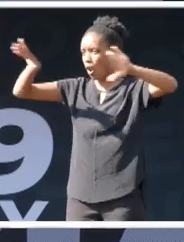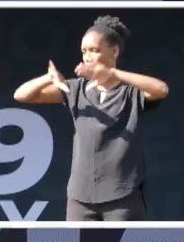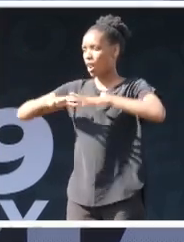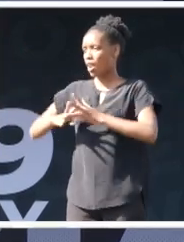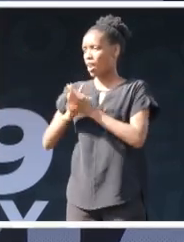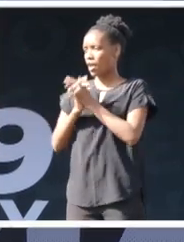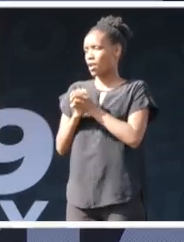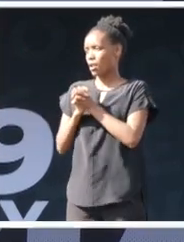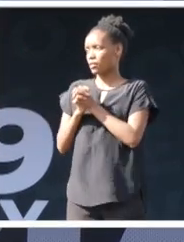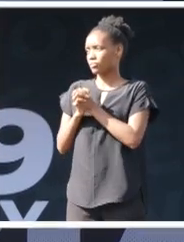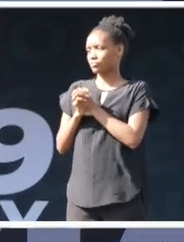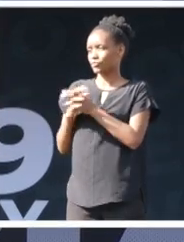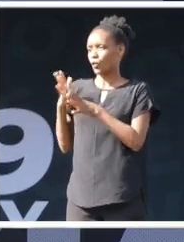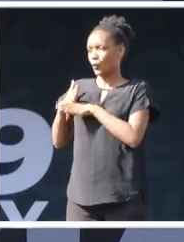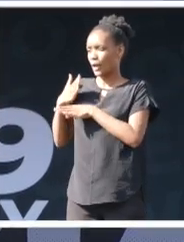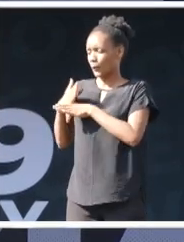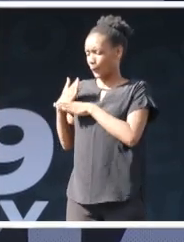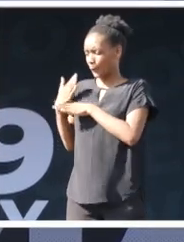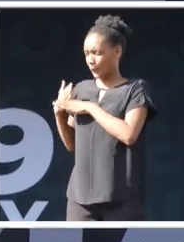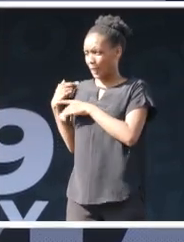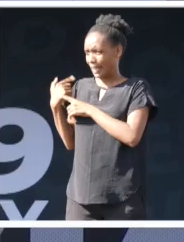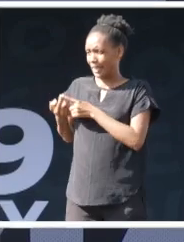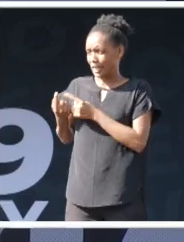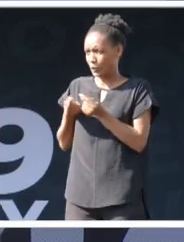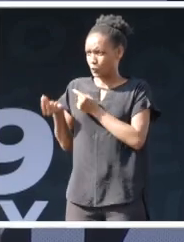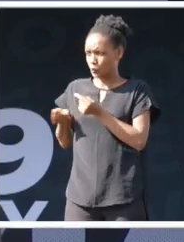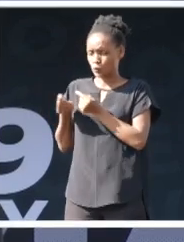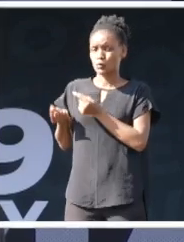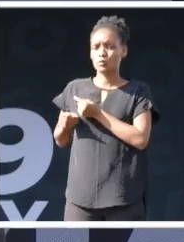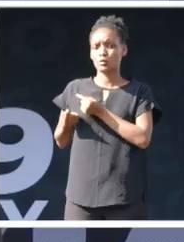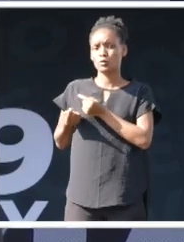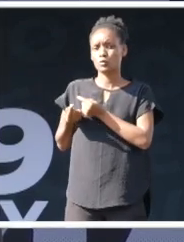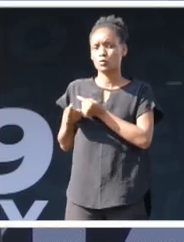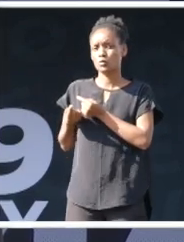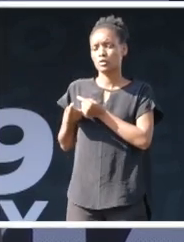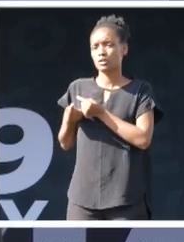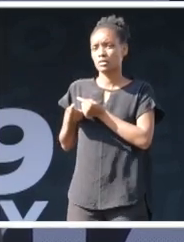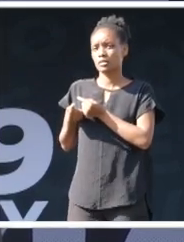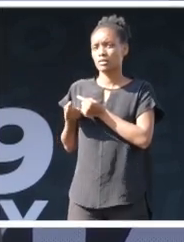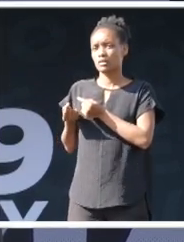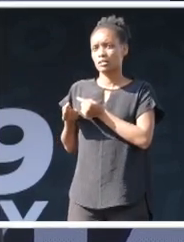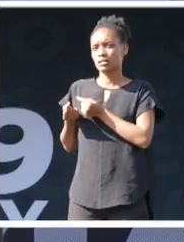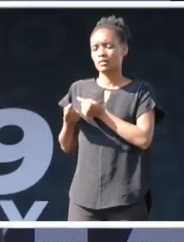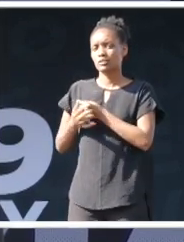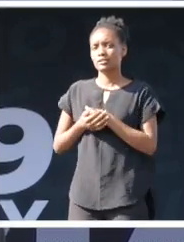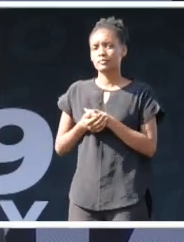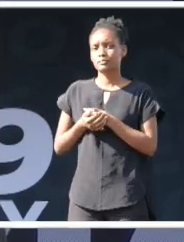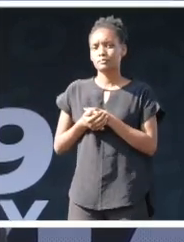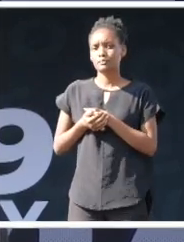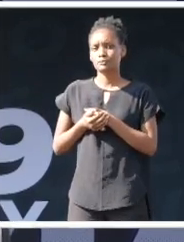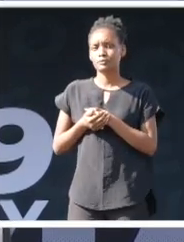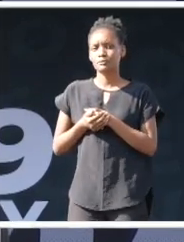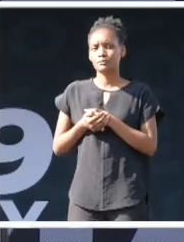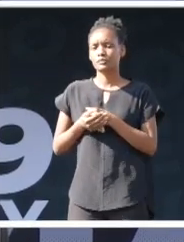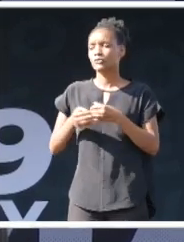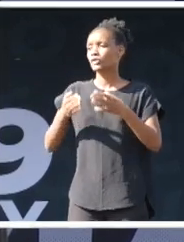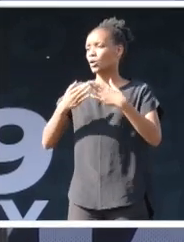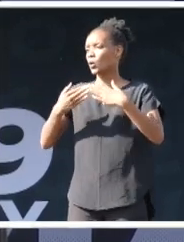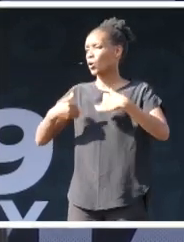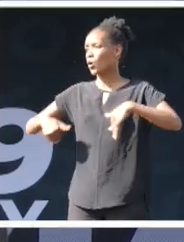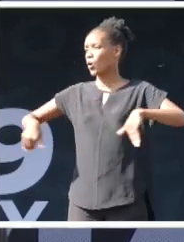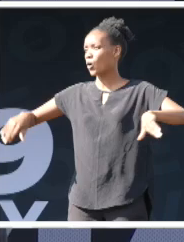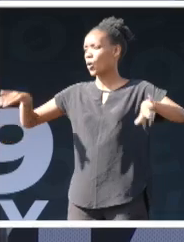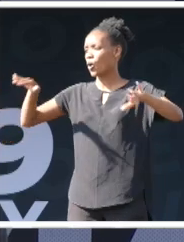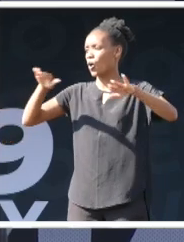together, we have withstood all the attacks that have come our way since